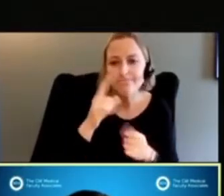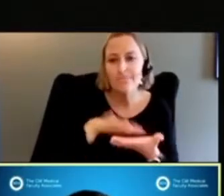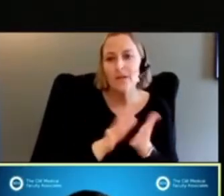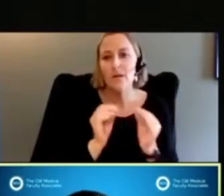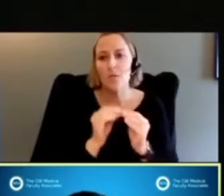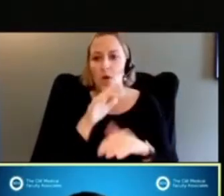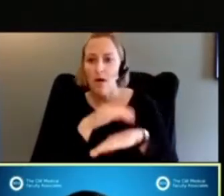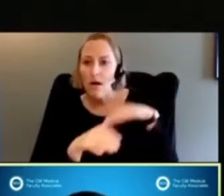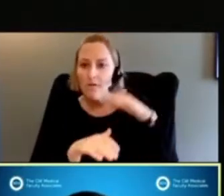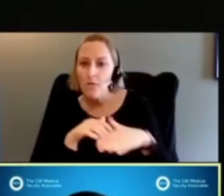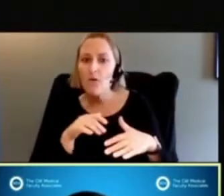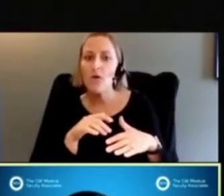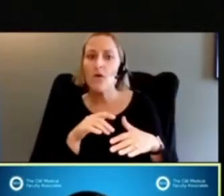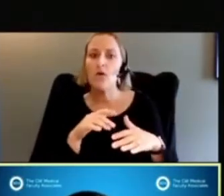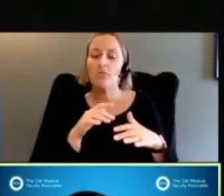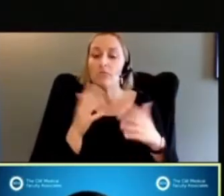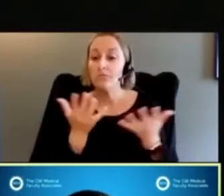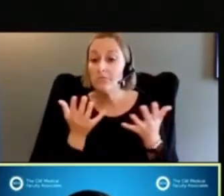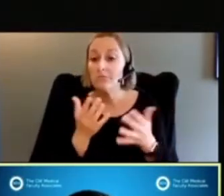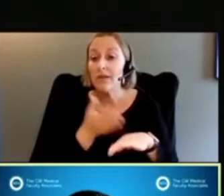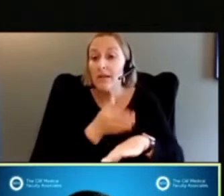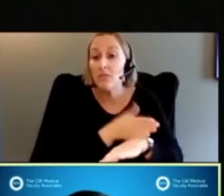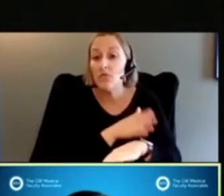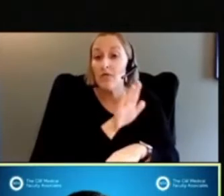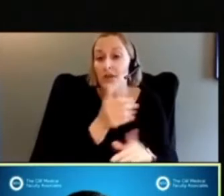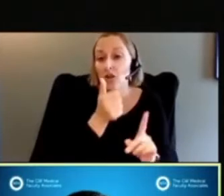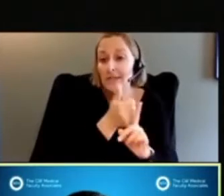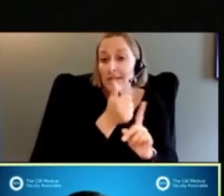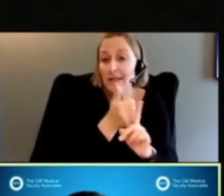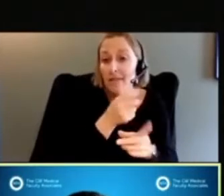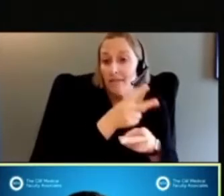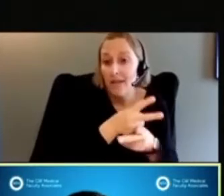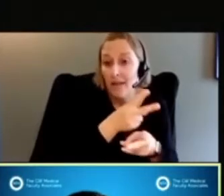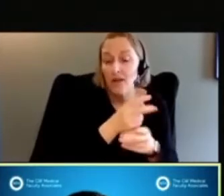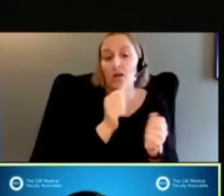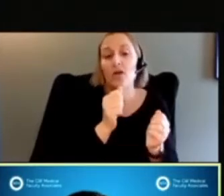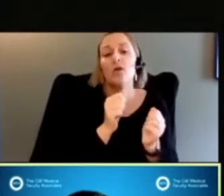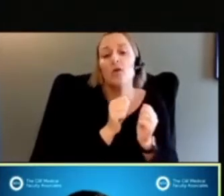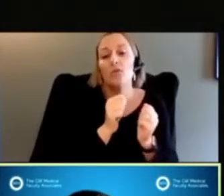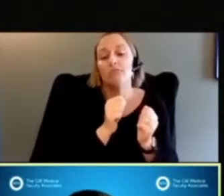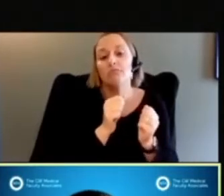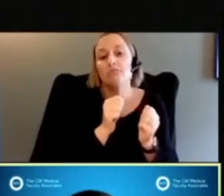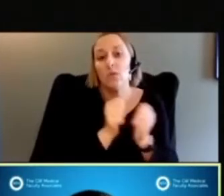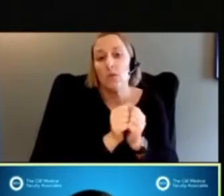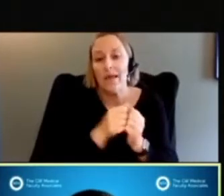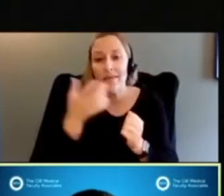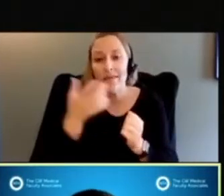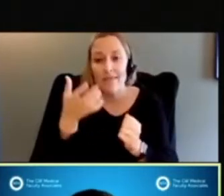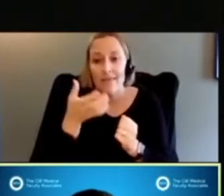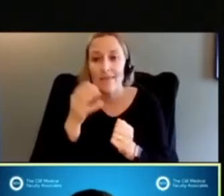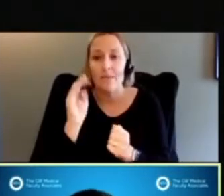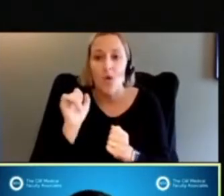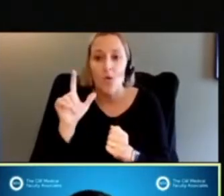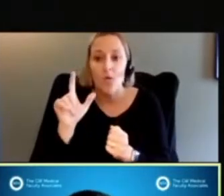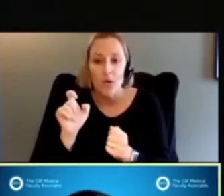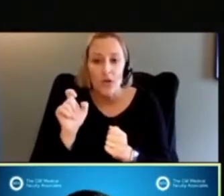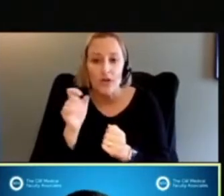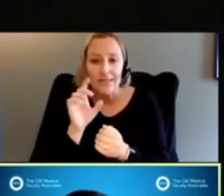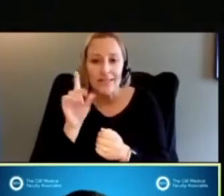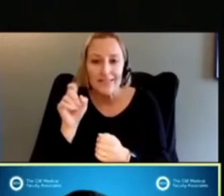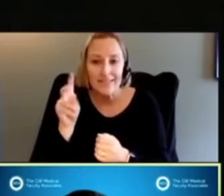improving self-care, leveraging their mobile devices. And so, I think we're all becoming more